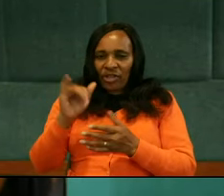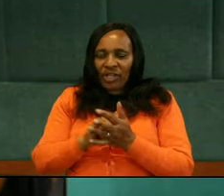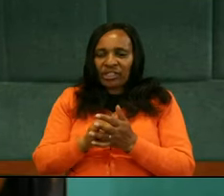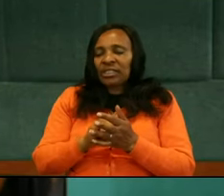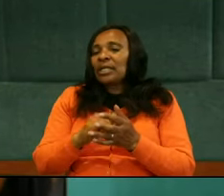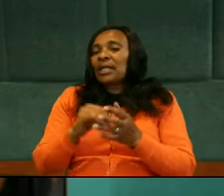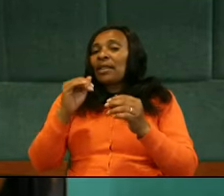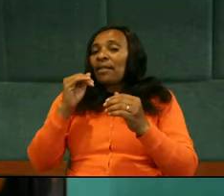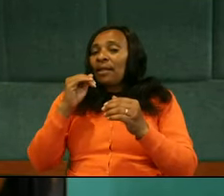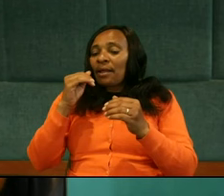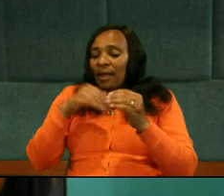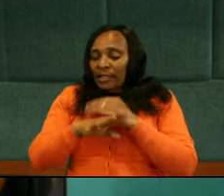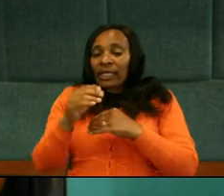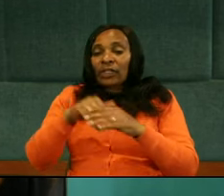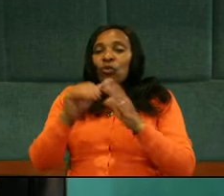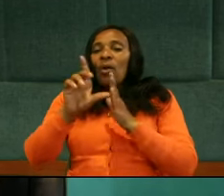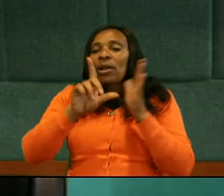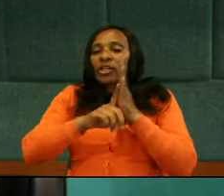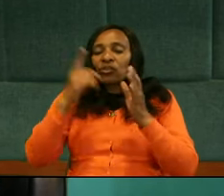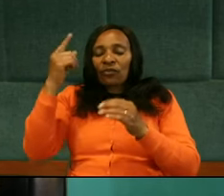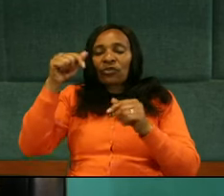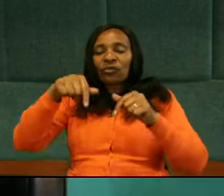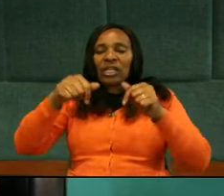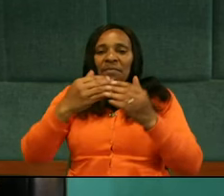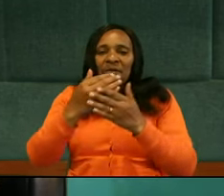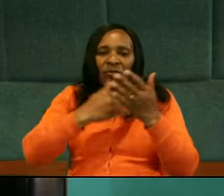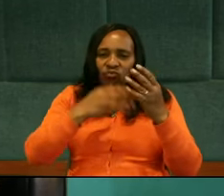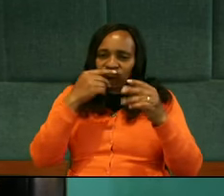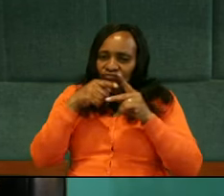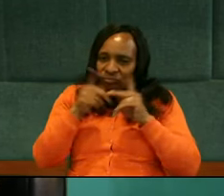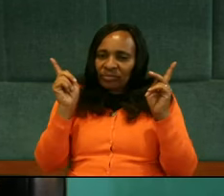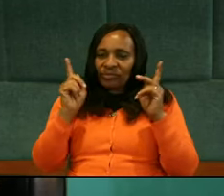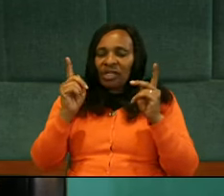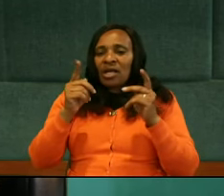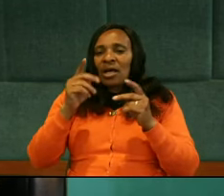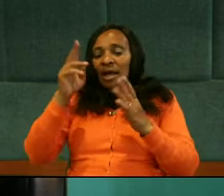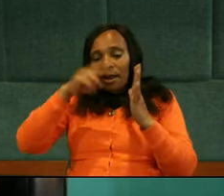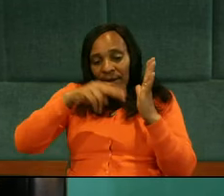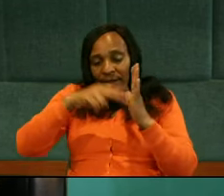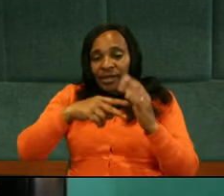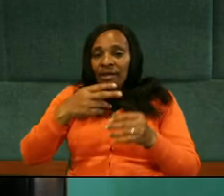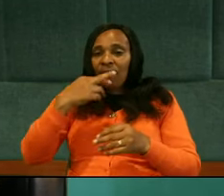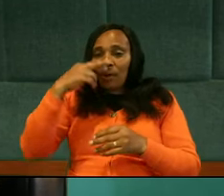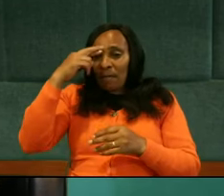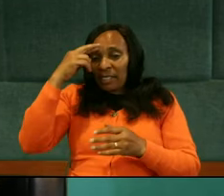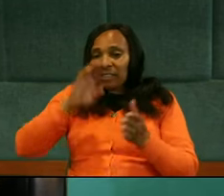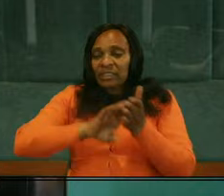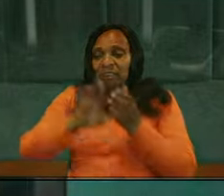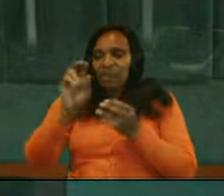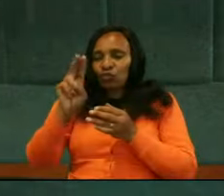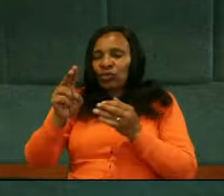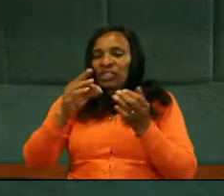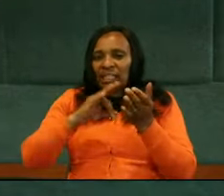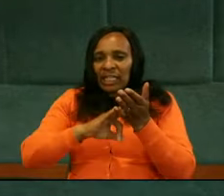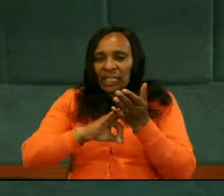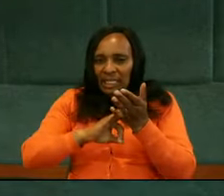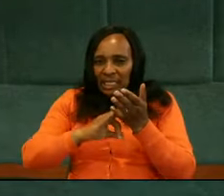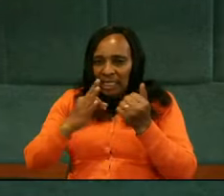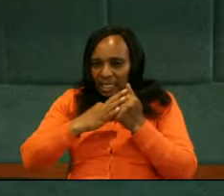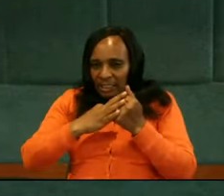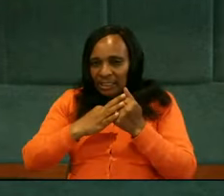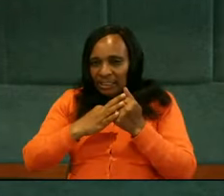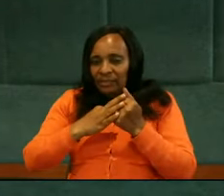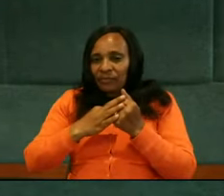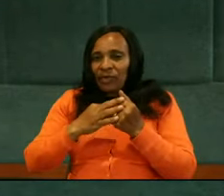lesson for today. But before we get there, you can read Romans chapter 8, verse 28. All right. Romans